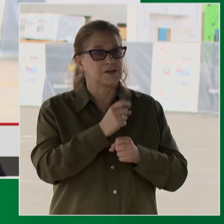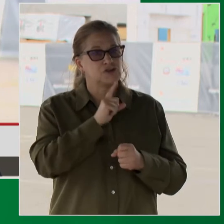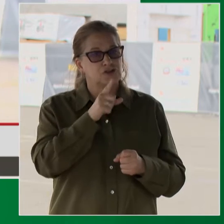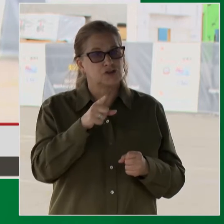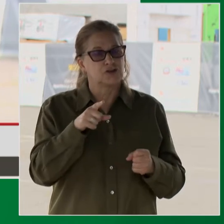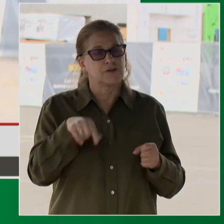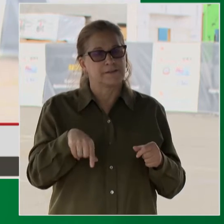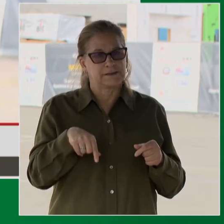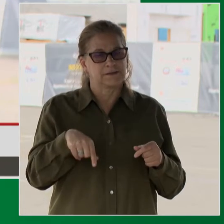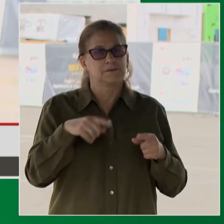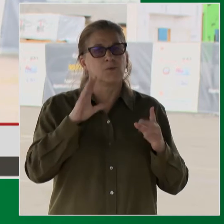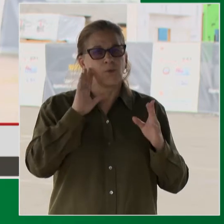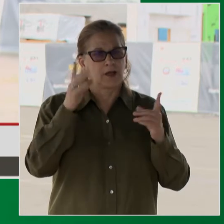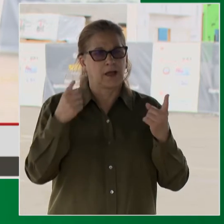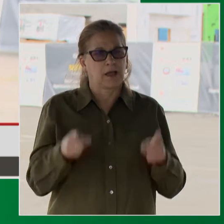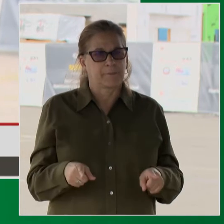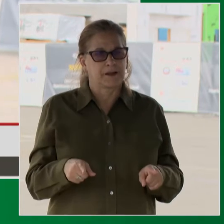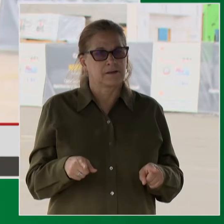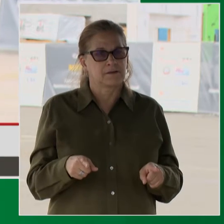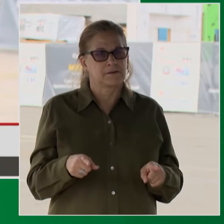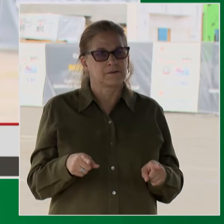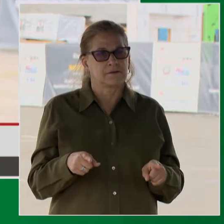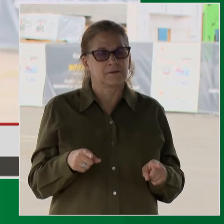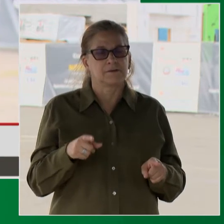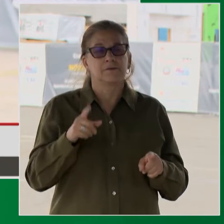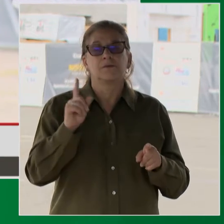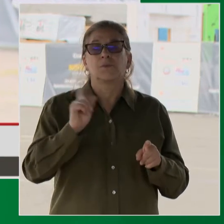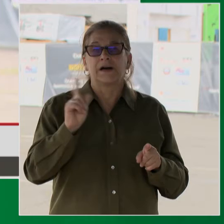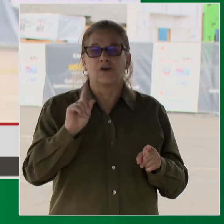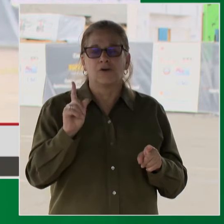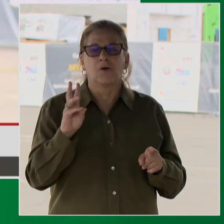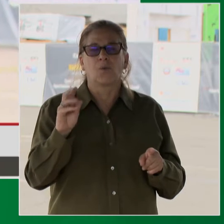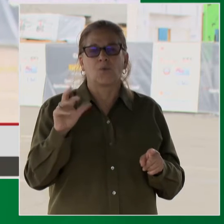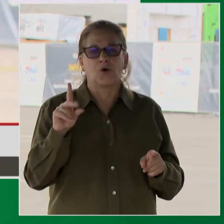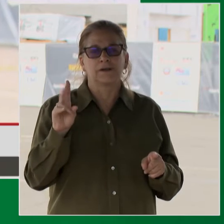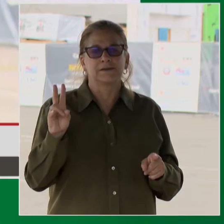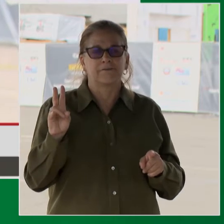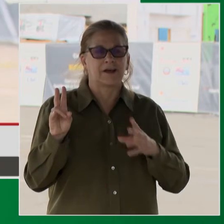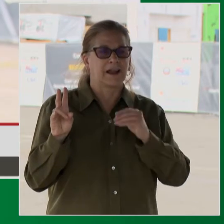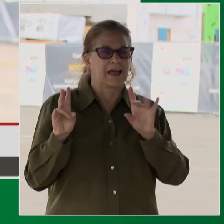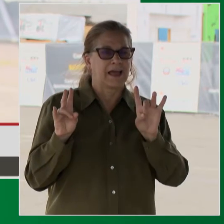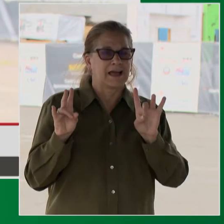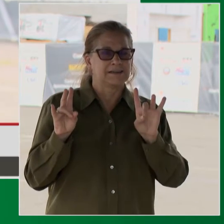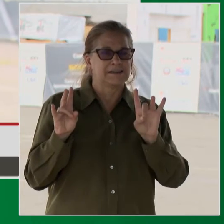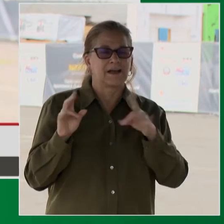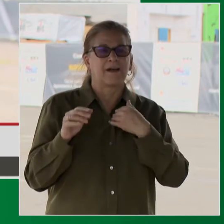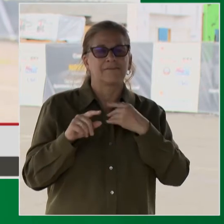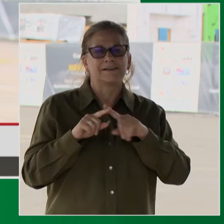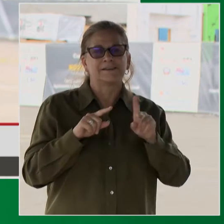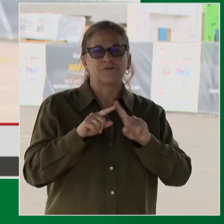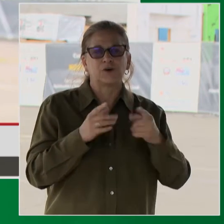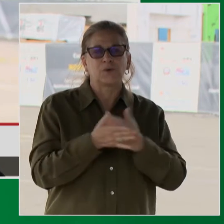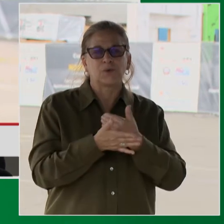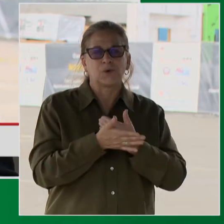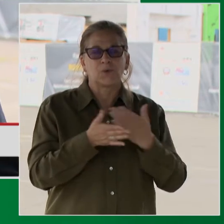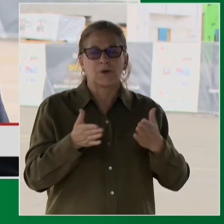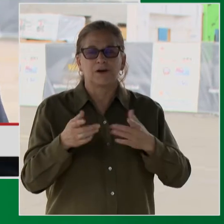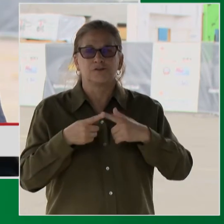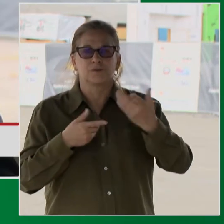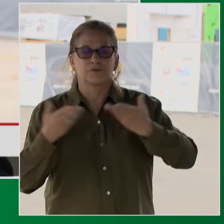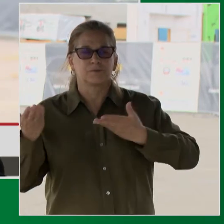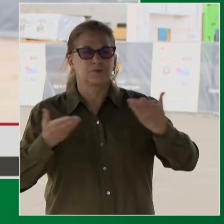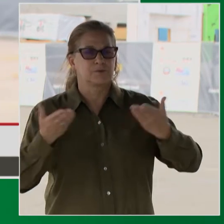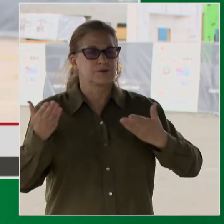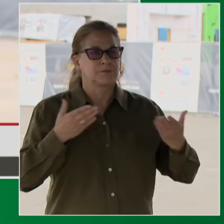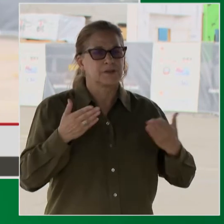think about how in Ward 7 and 8 that we find new ways to bring retailers who are west of the river, east of the river,